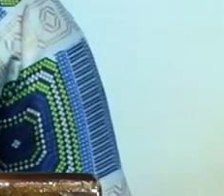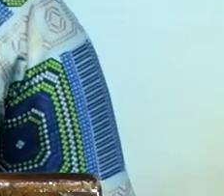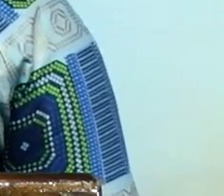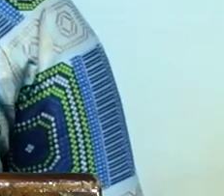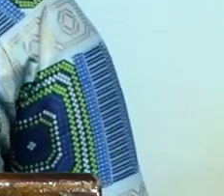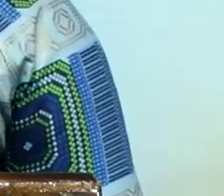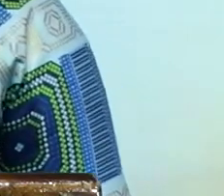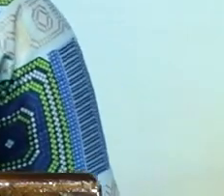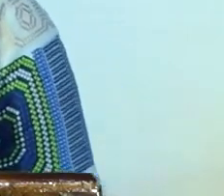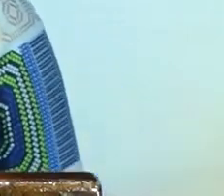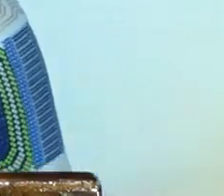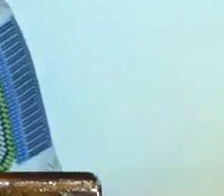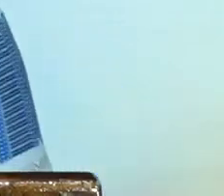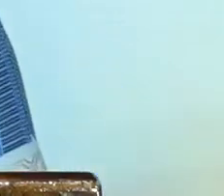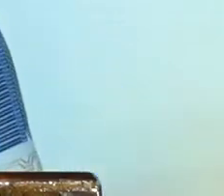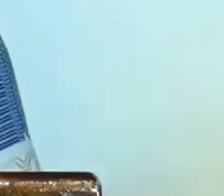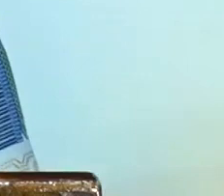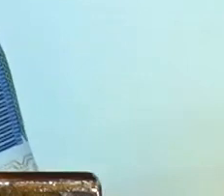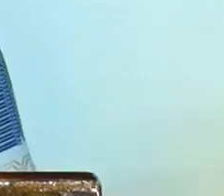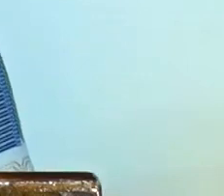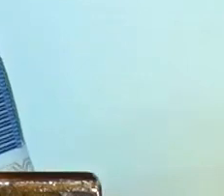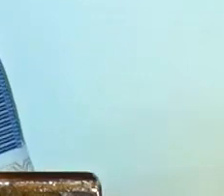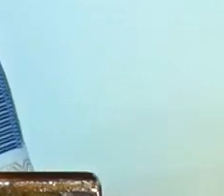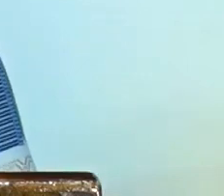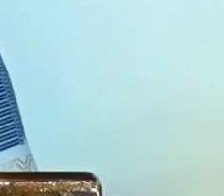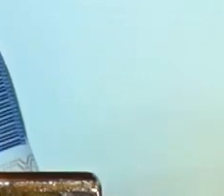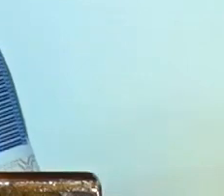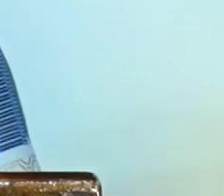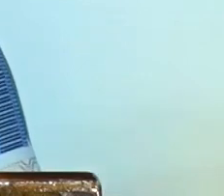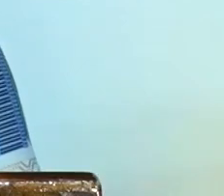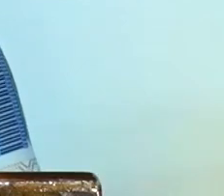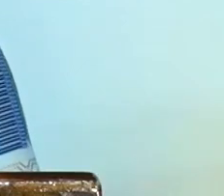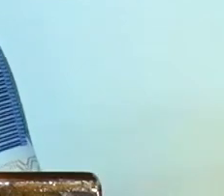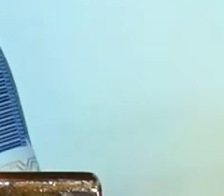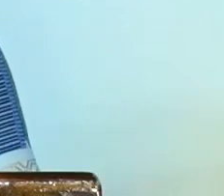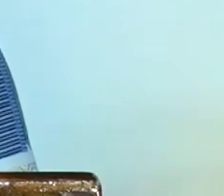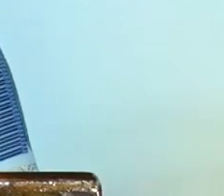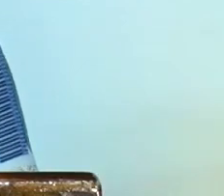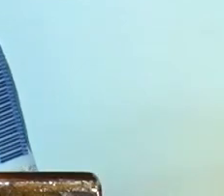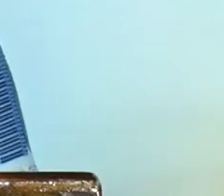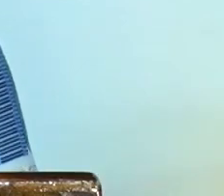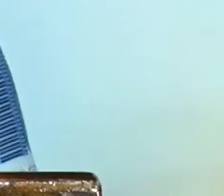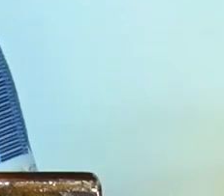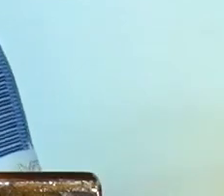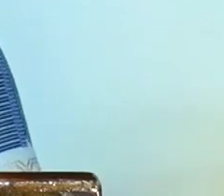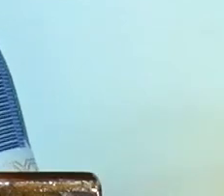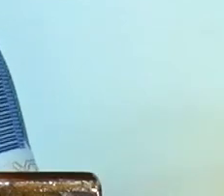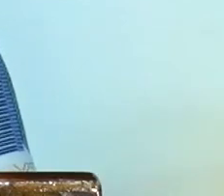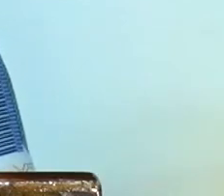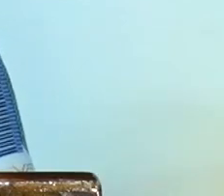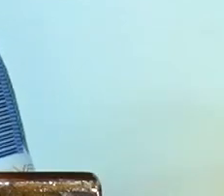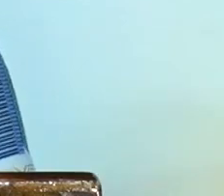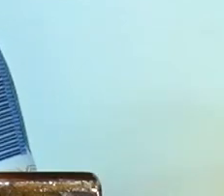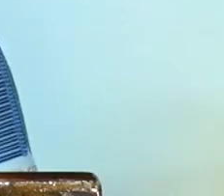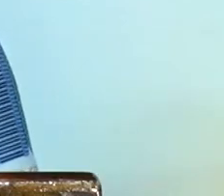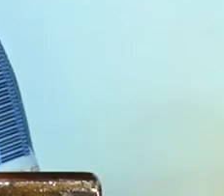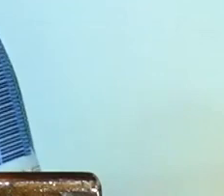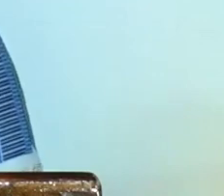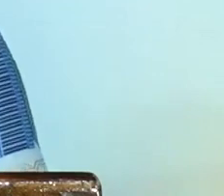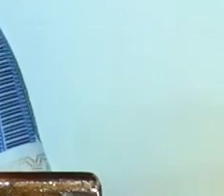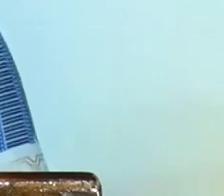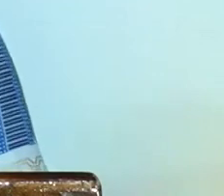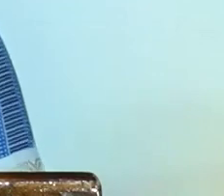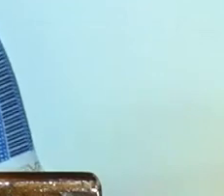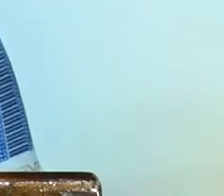something like that. So we know that drugs foster two types of dependence. When you take it, there is the physical dependence and there is the psychological